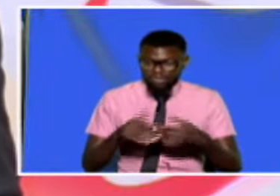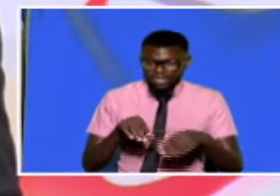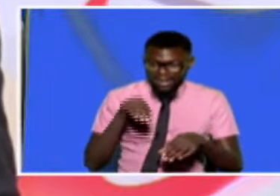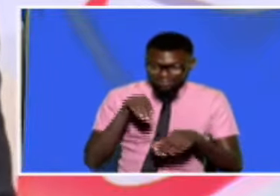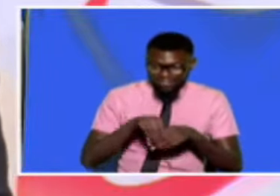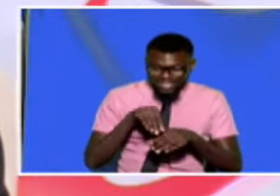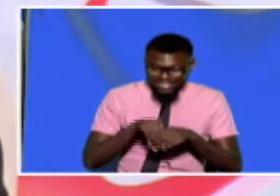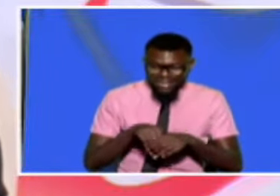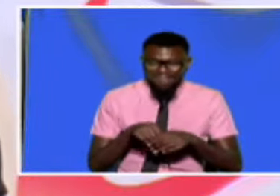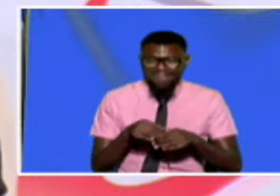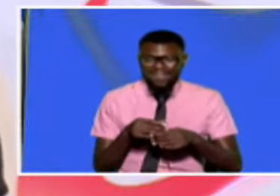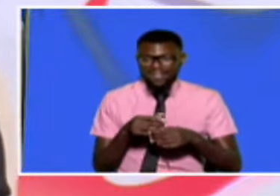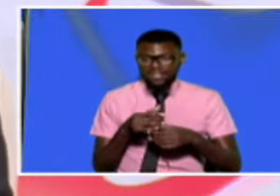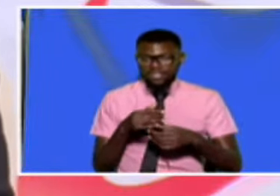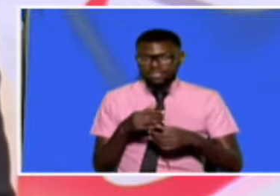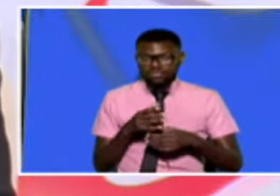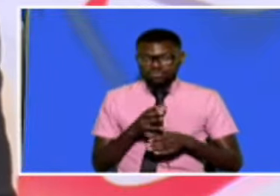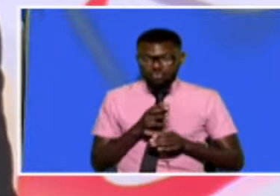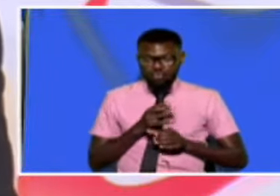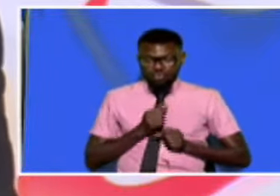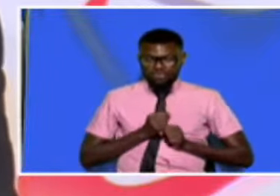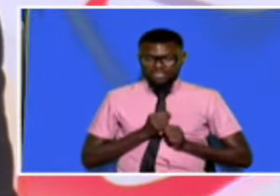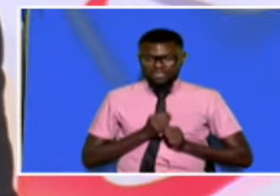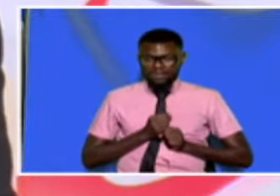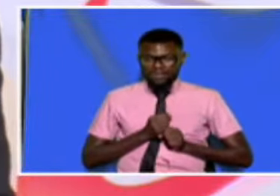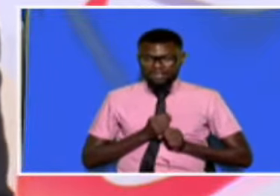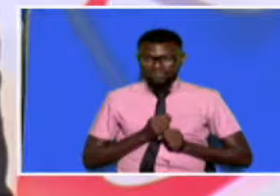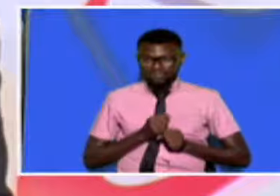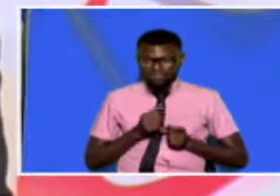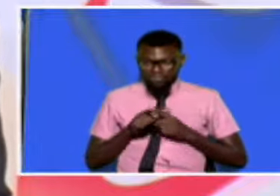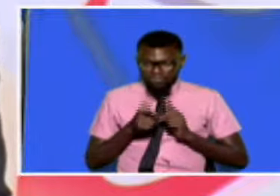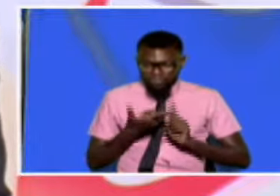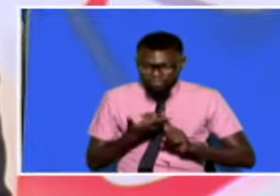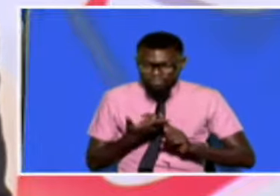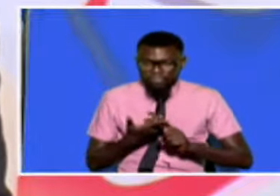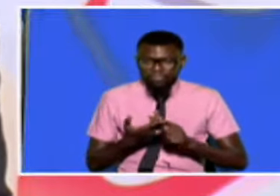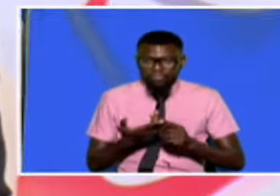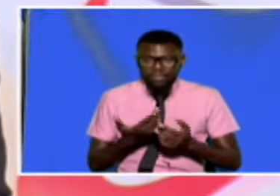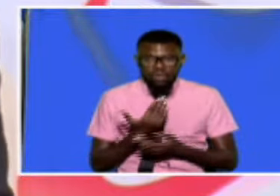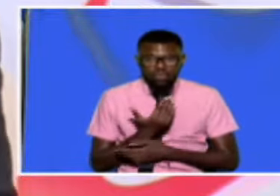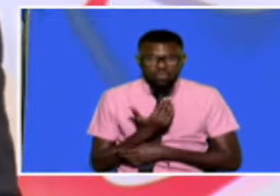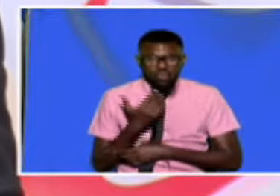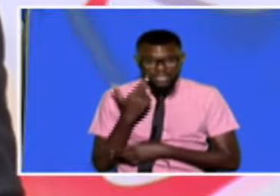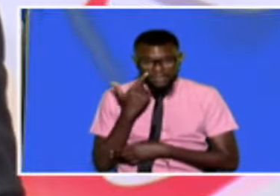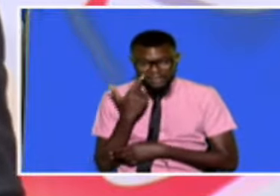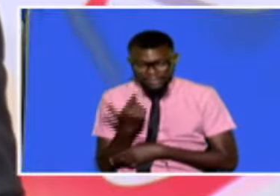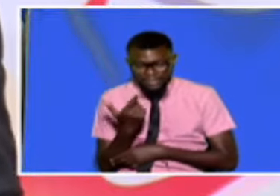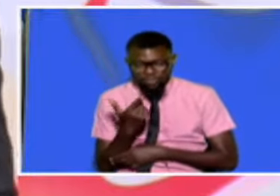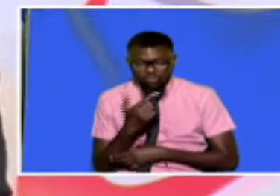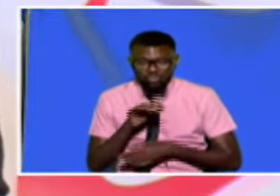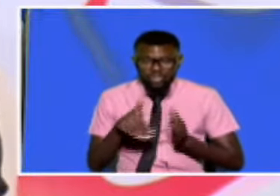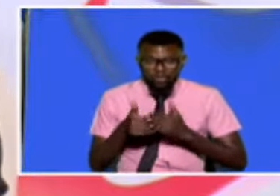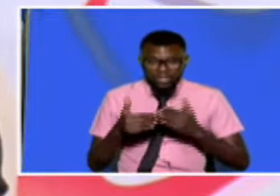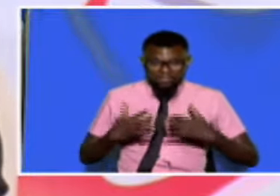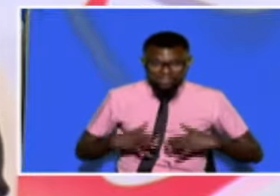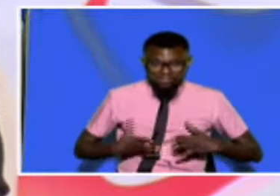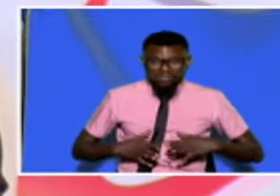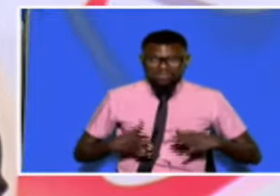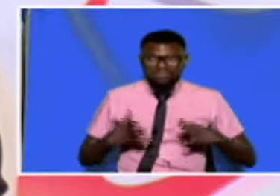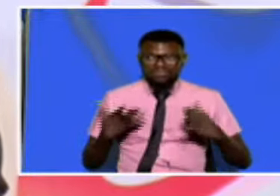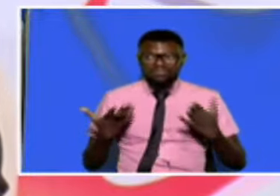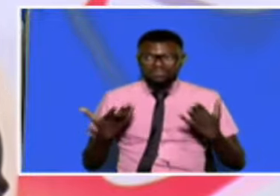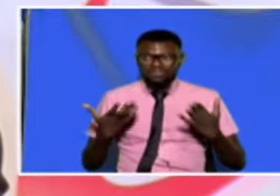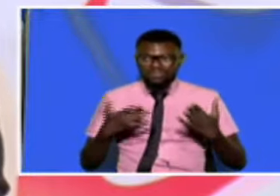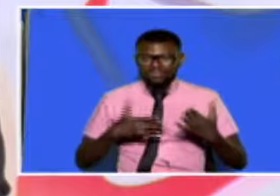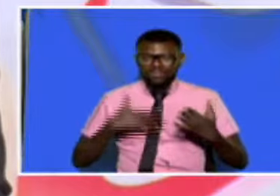taxpayers' confidence and ultimately improve the quality of life for all residents and, of